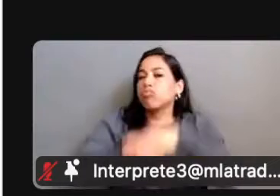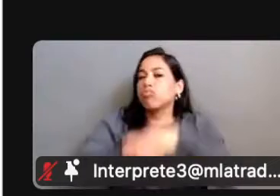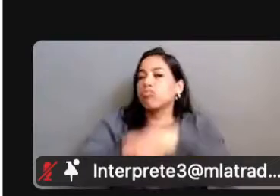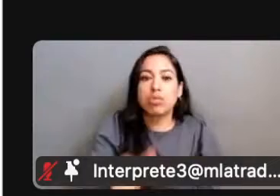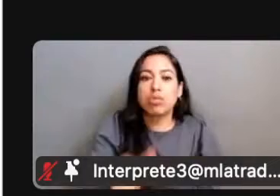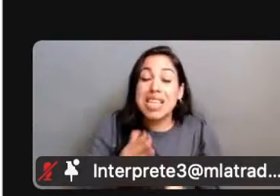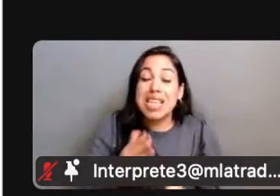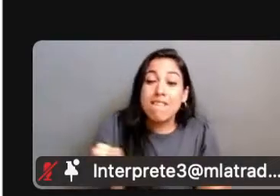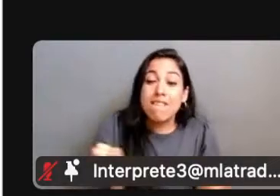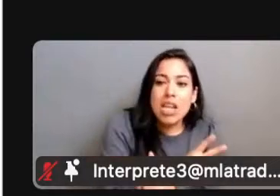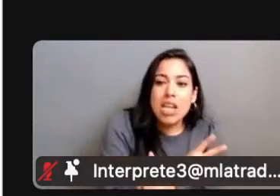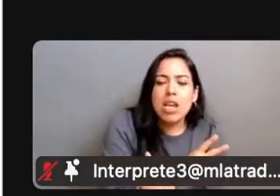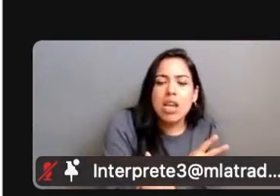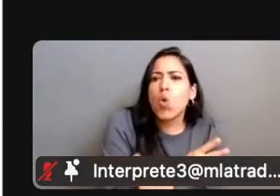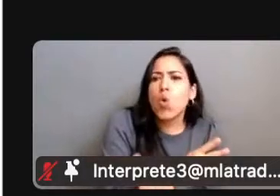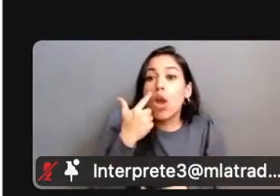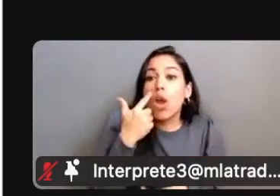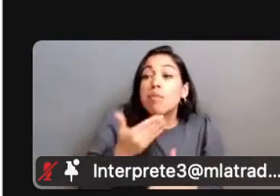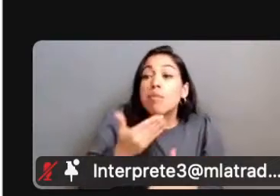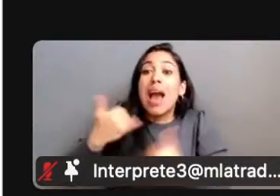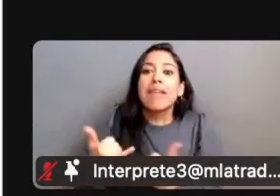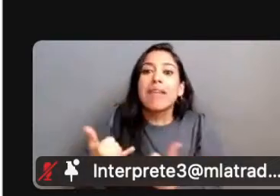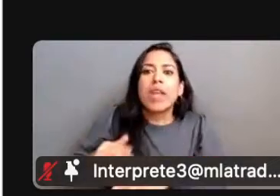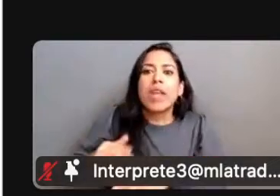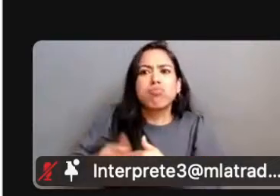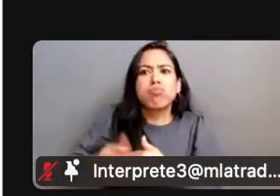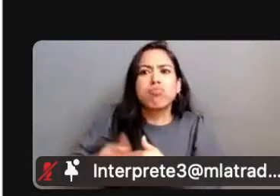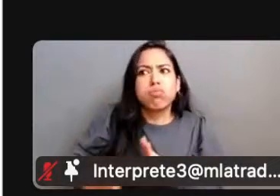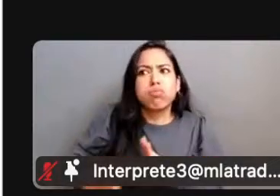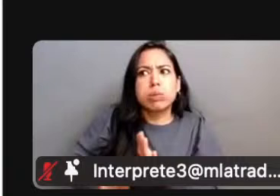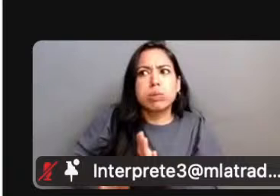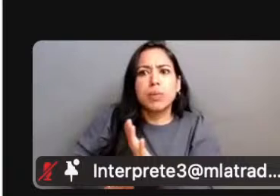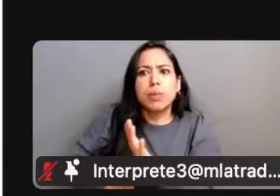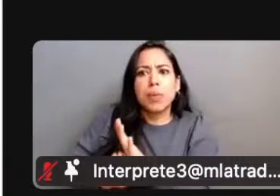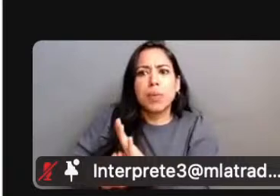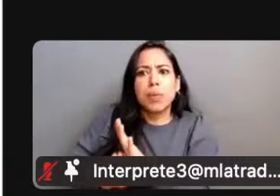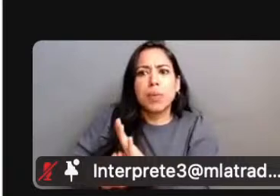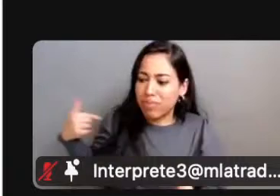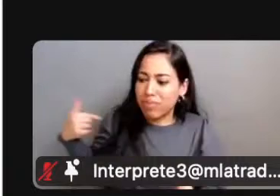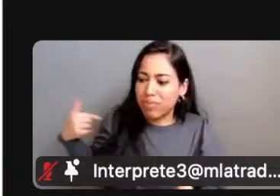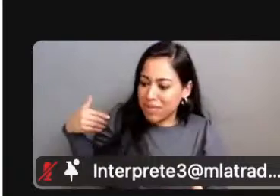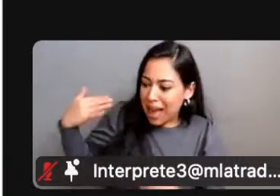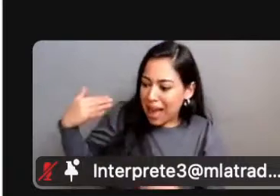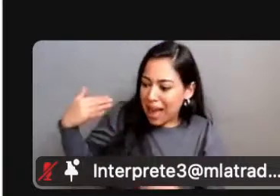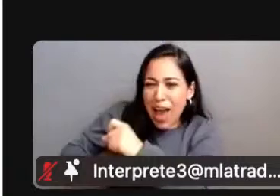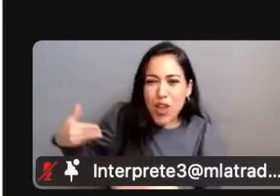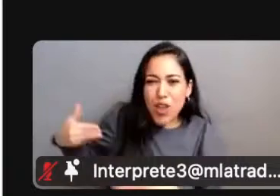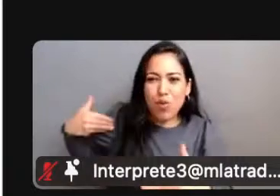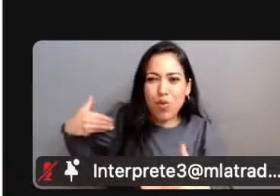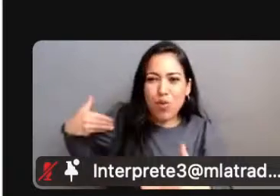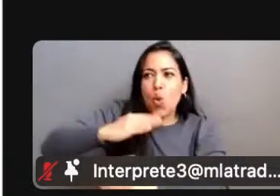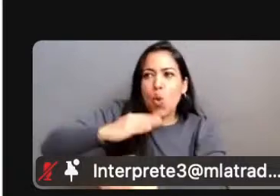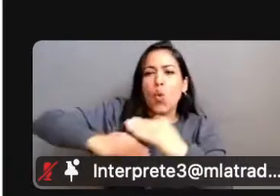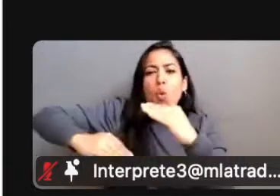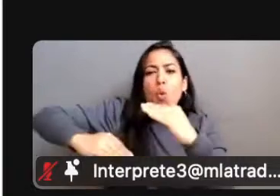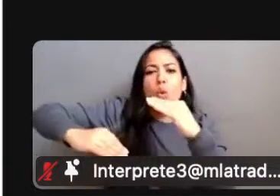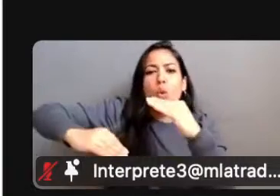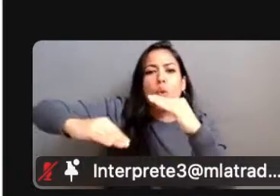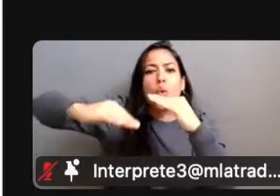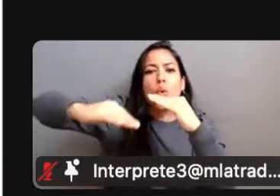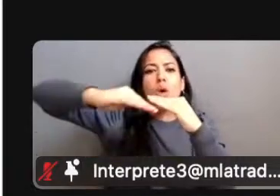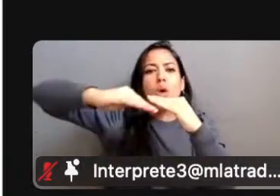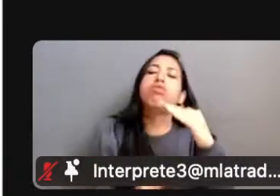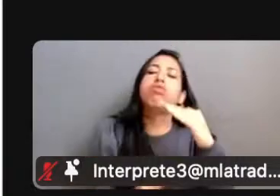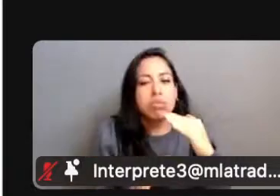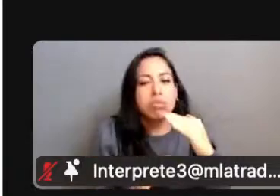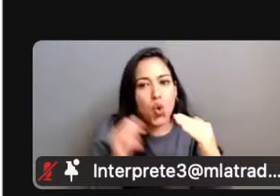disease threatened to erase the progress made in the recent decades in terms of gender equality. And